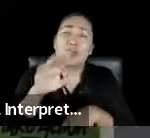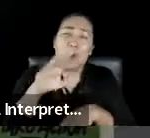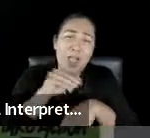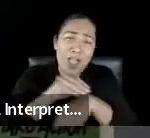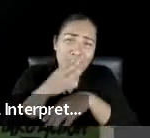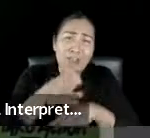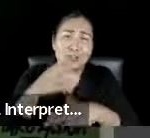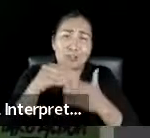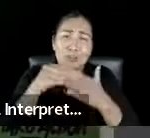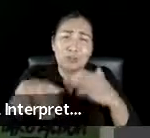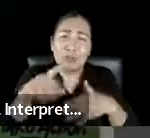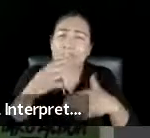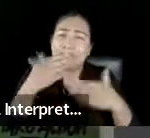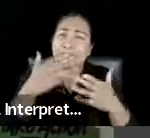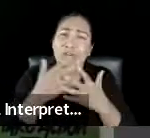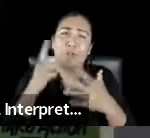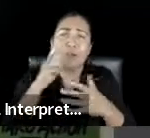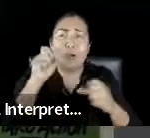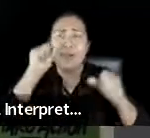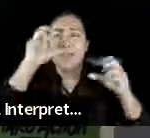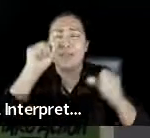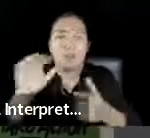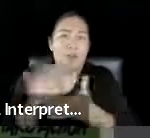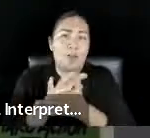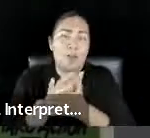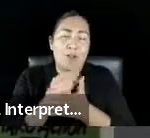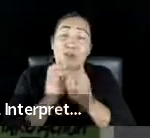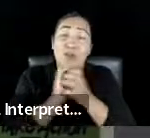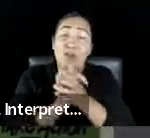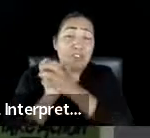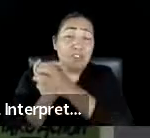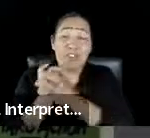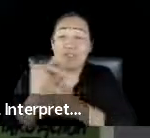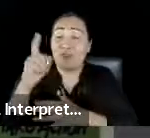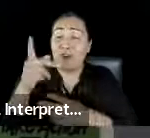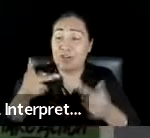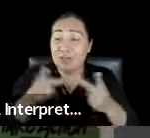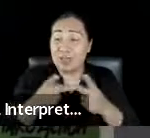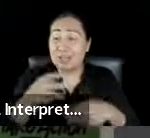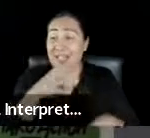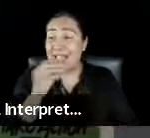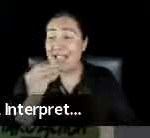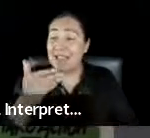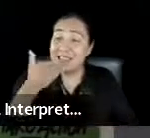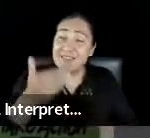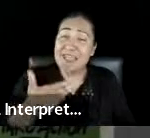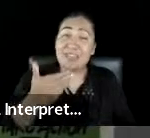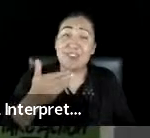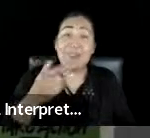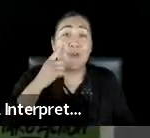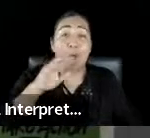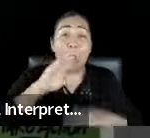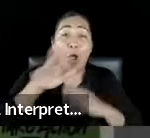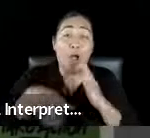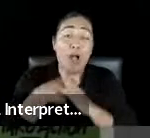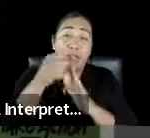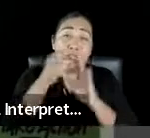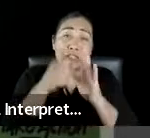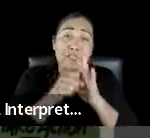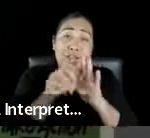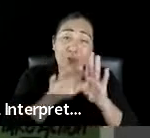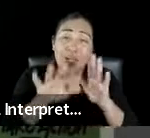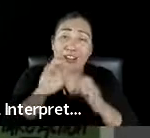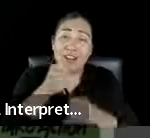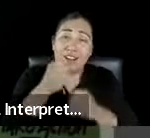thank you so much for this amazing film. Congratulations on first place. And thank you to all of our statewide finalists, but anybody